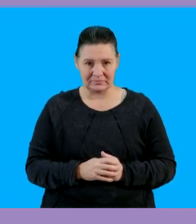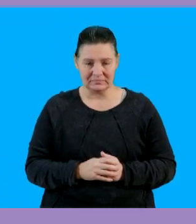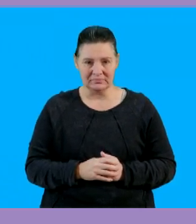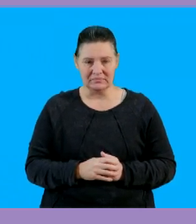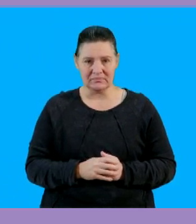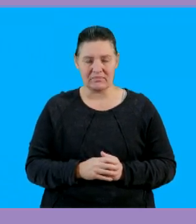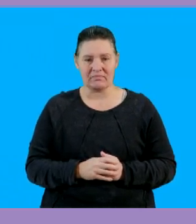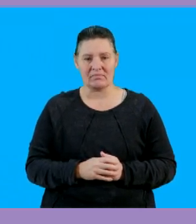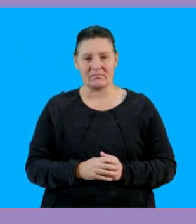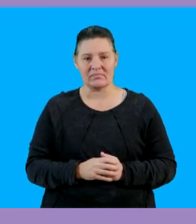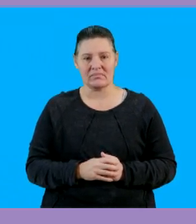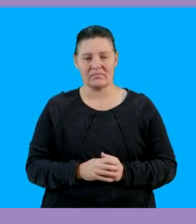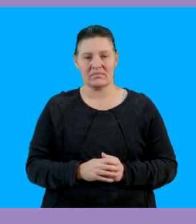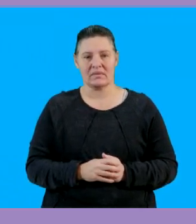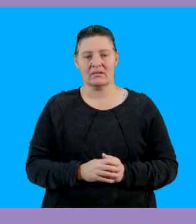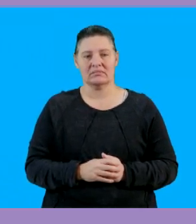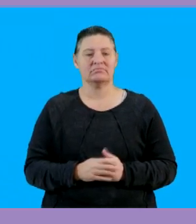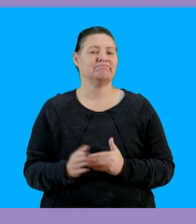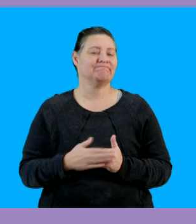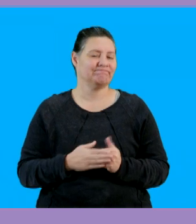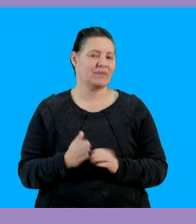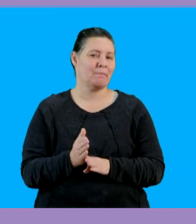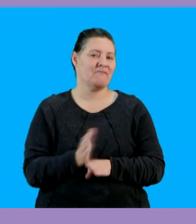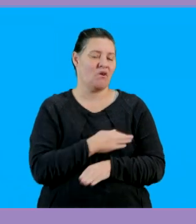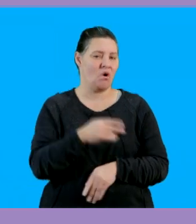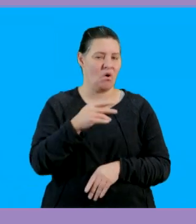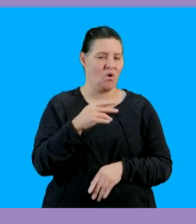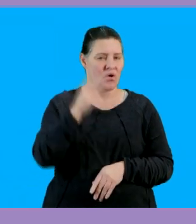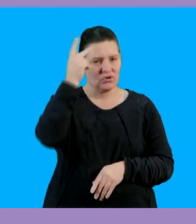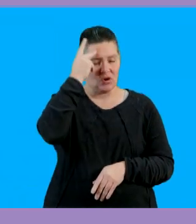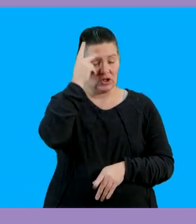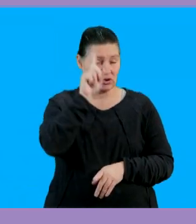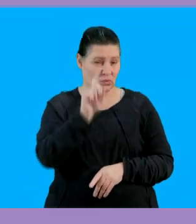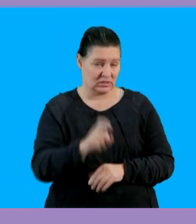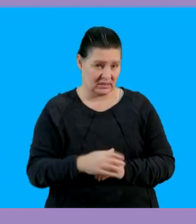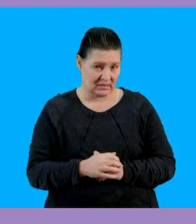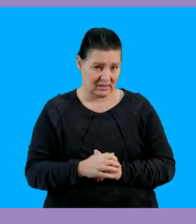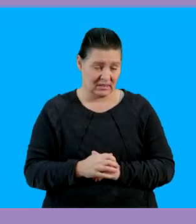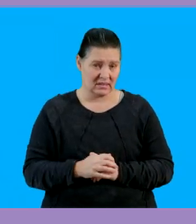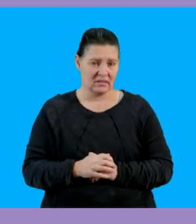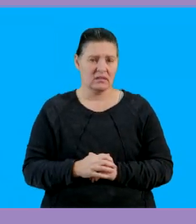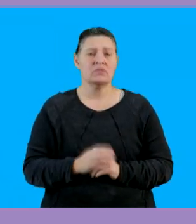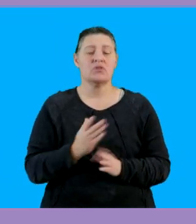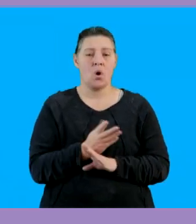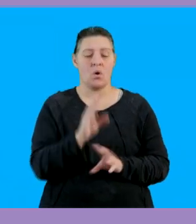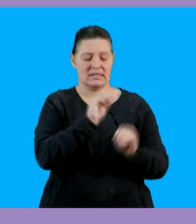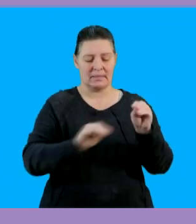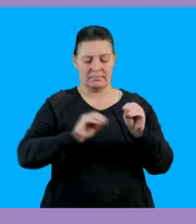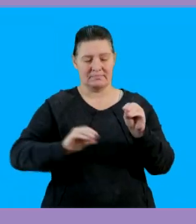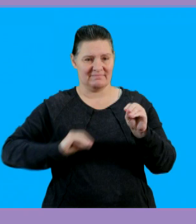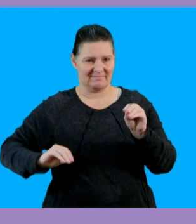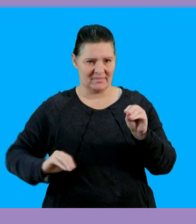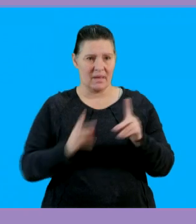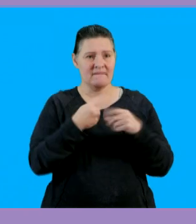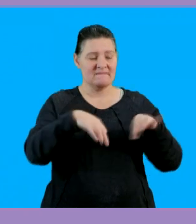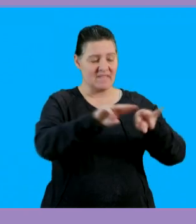Right, let's move on to more pre-knowledge practice. So what we are going to do next here is